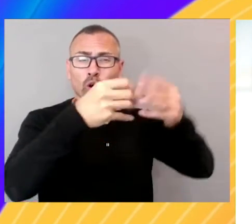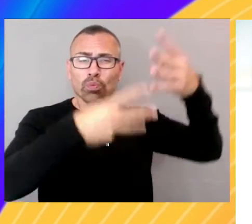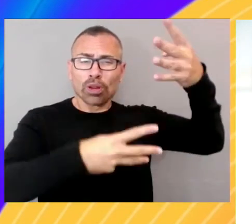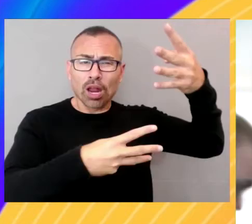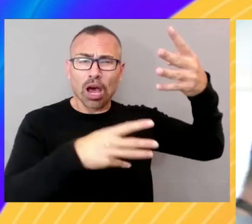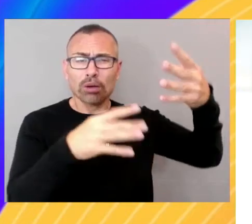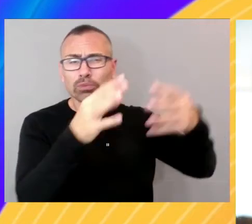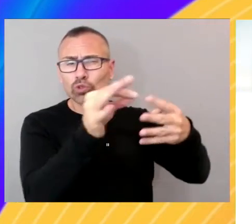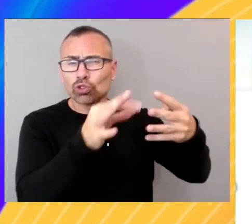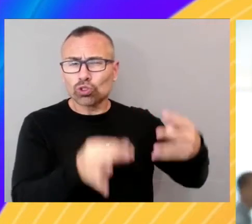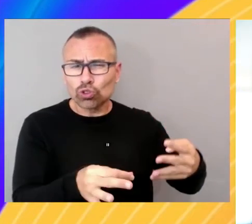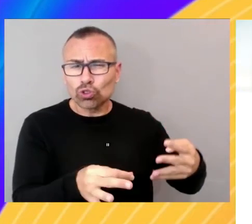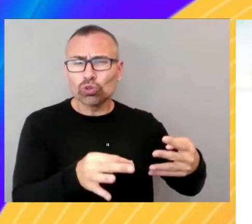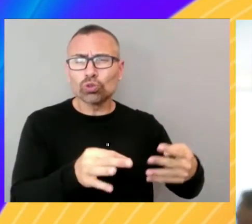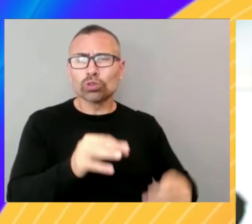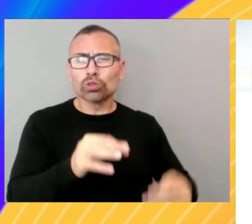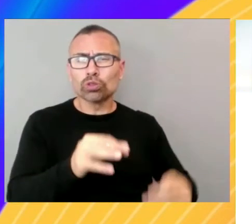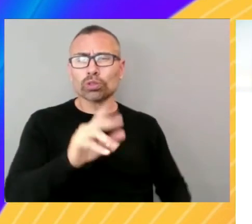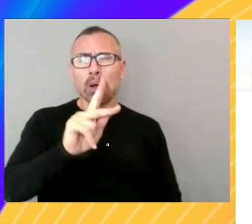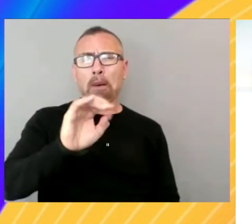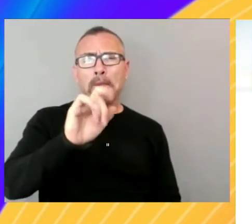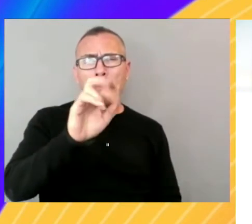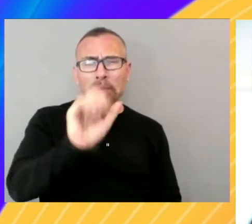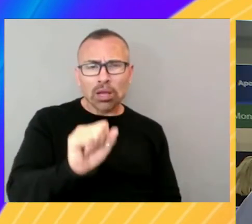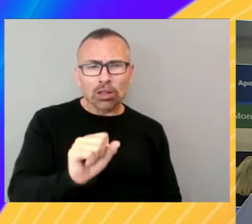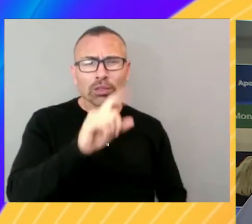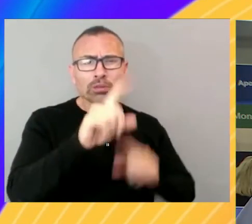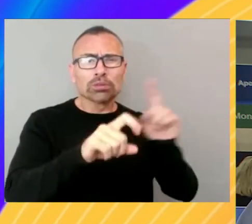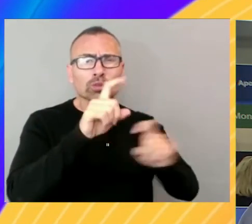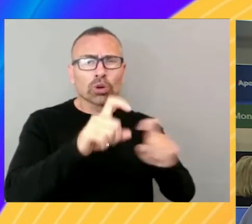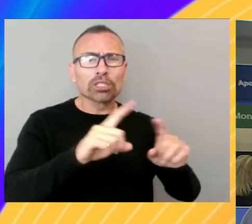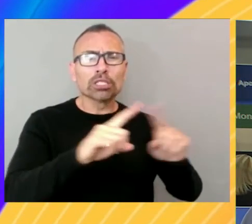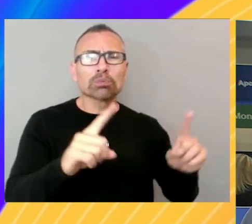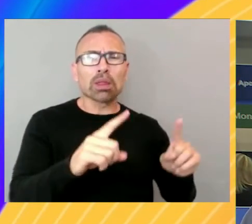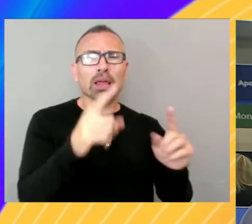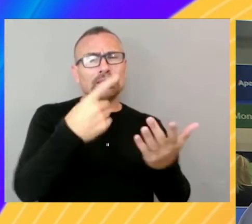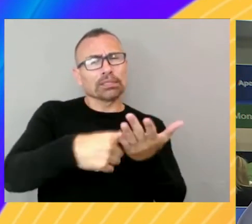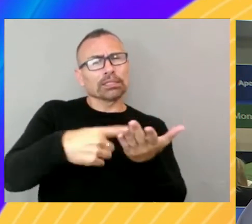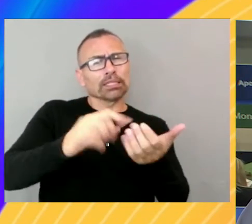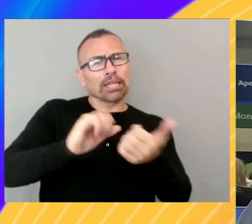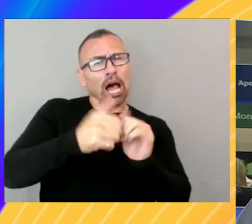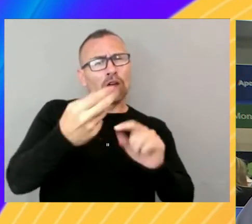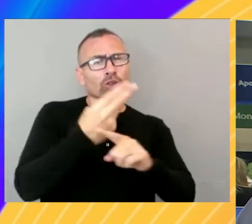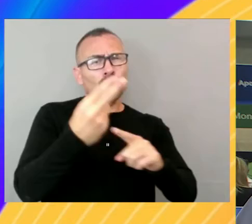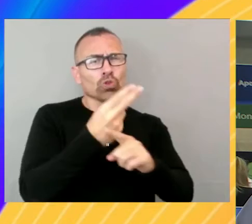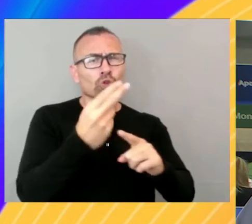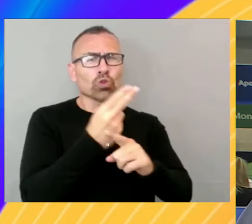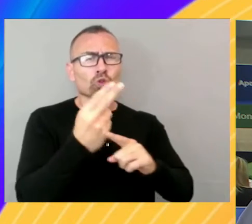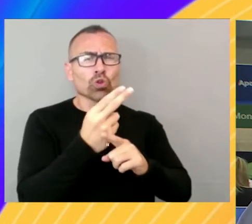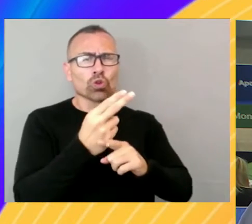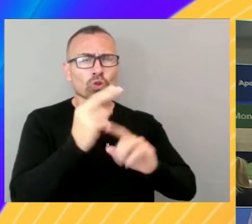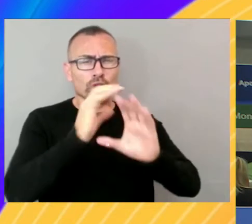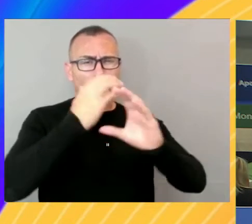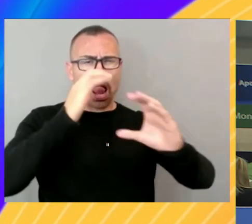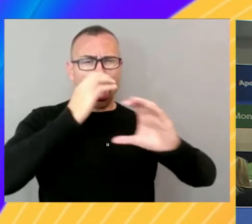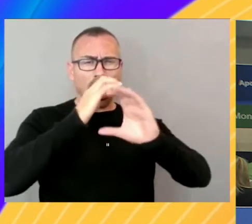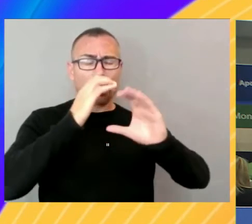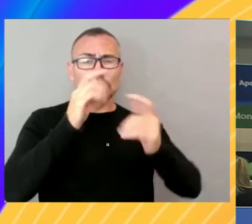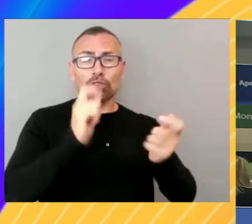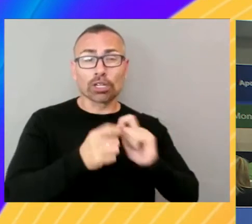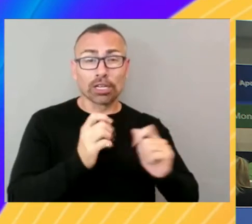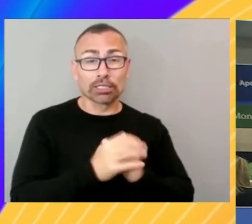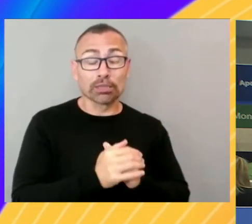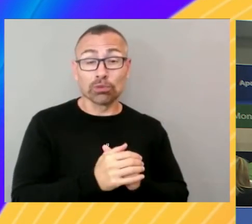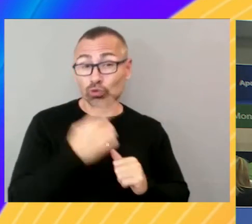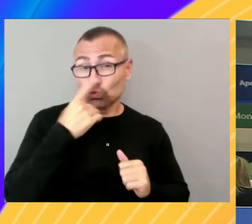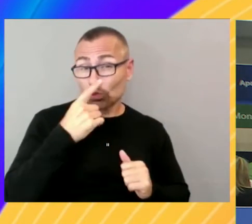about how do we use a custom lens. Can you, looks like you could share your desktop and we could see what we need to do, not only for